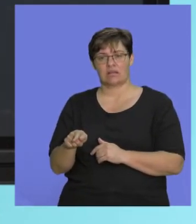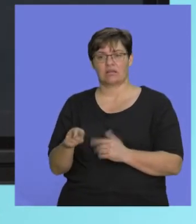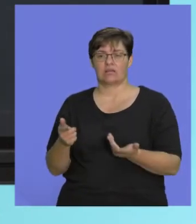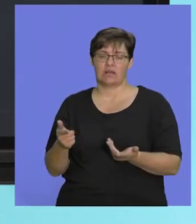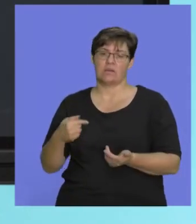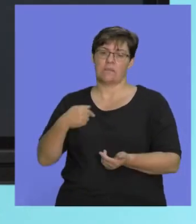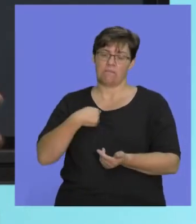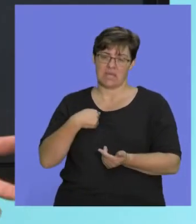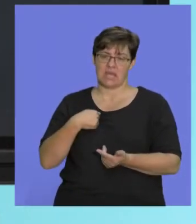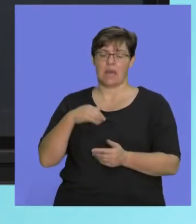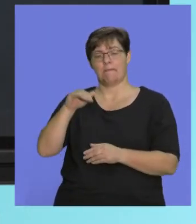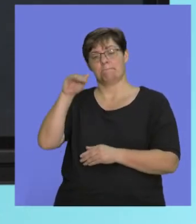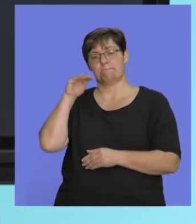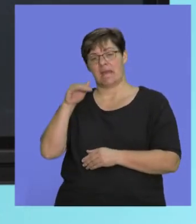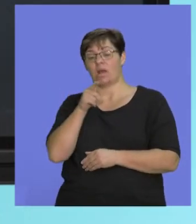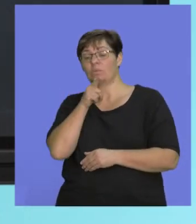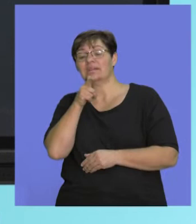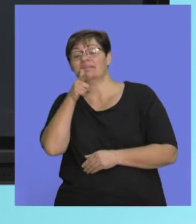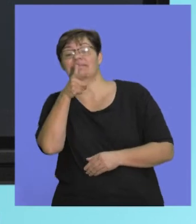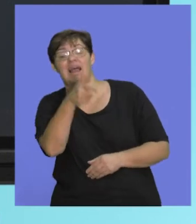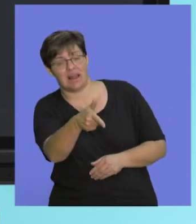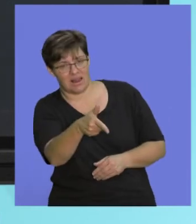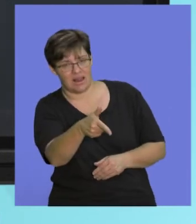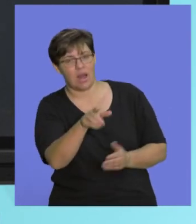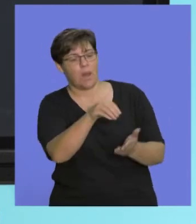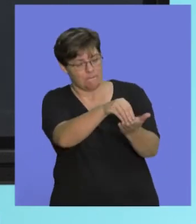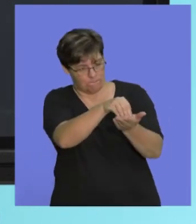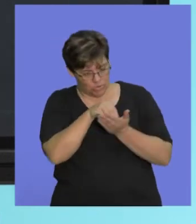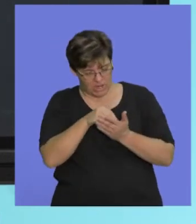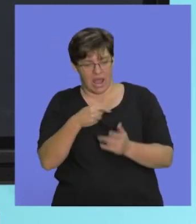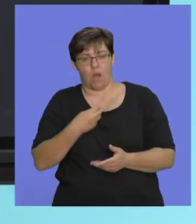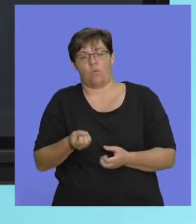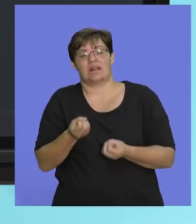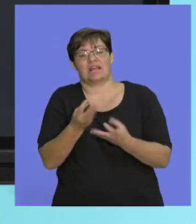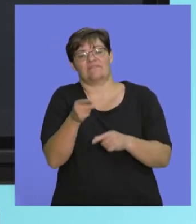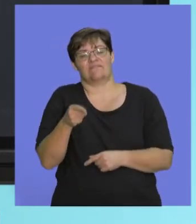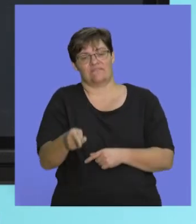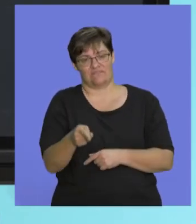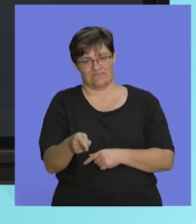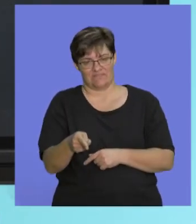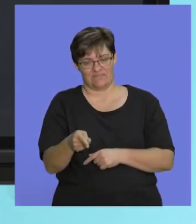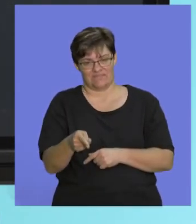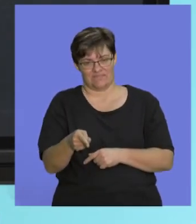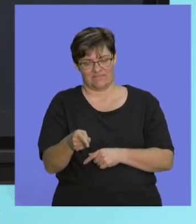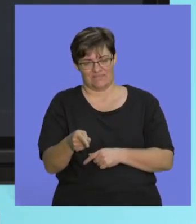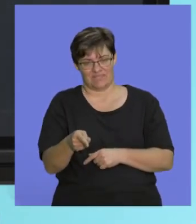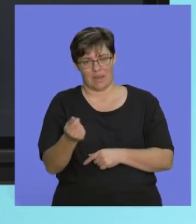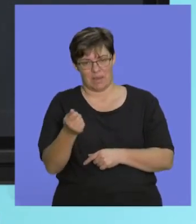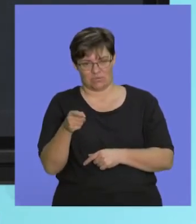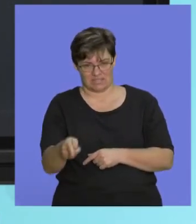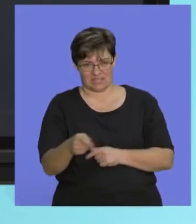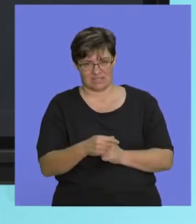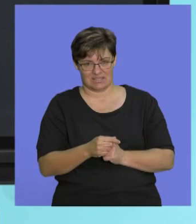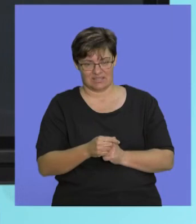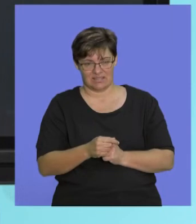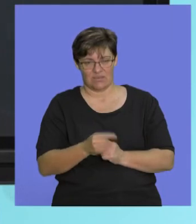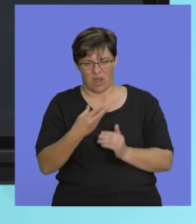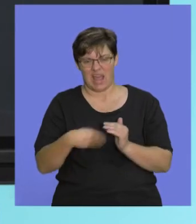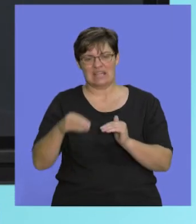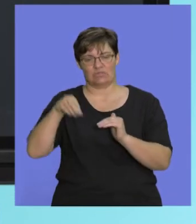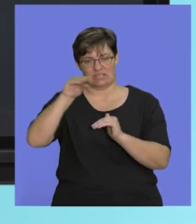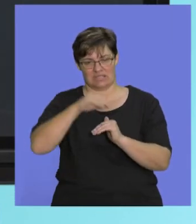what I, maybe as a financial institution, would say, no, bring your money to me, I'm going to invest it, I'm giving you this